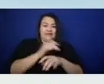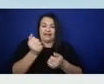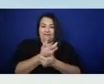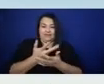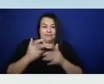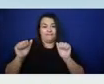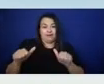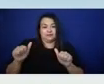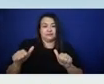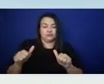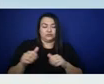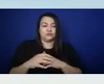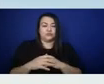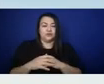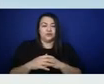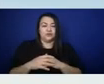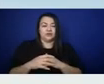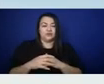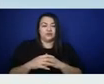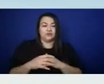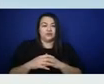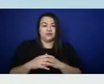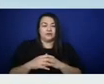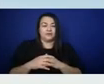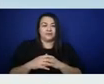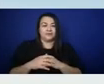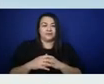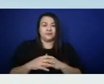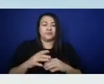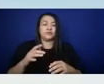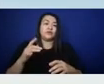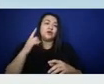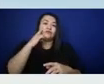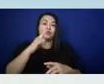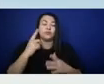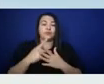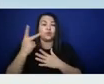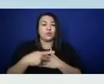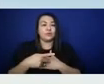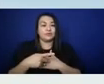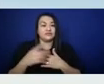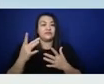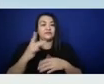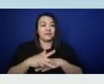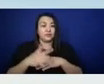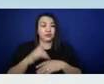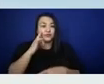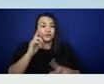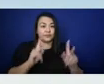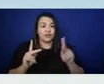I might he's going to assist with some of the questions. There's a lot of moving parts, but we want to make sure that